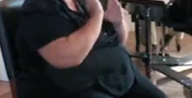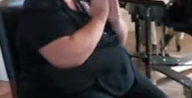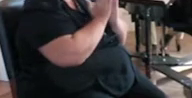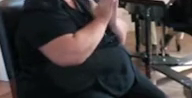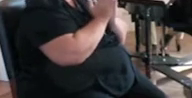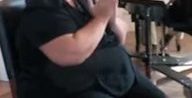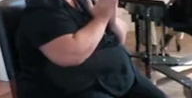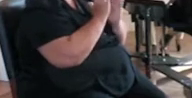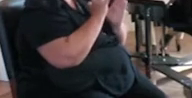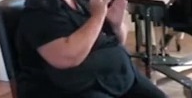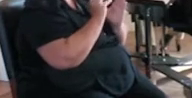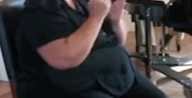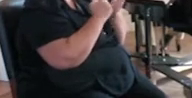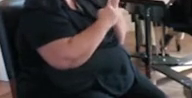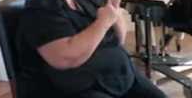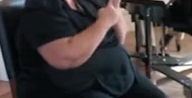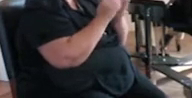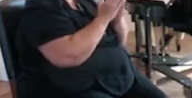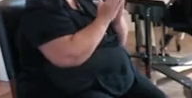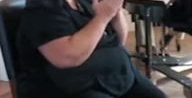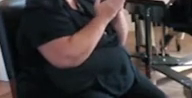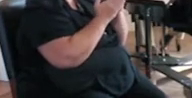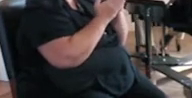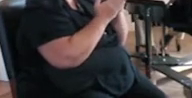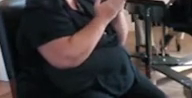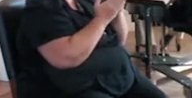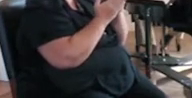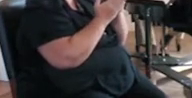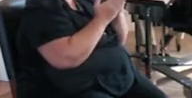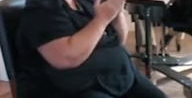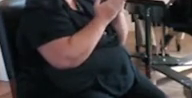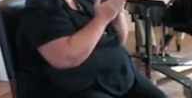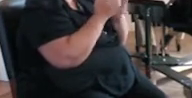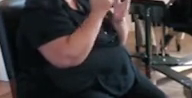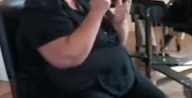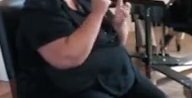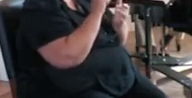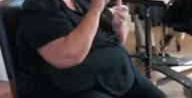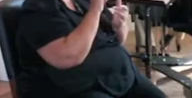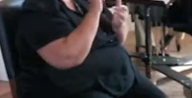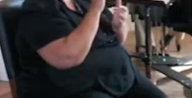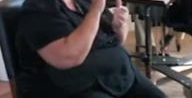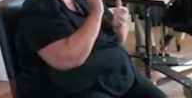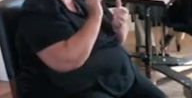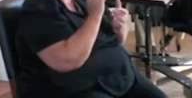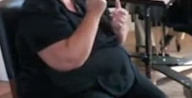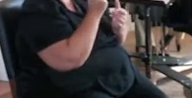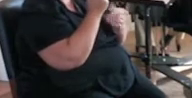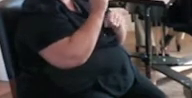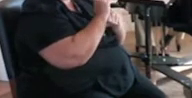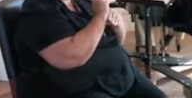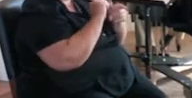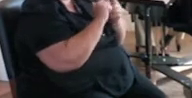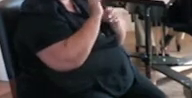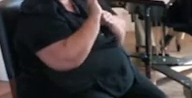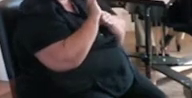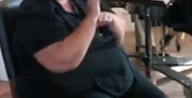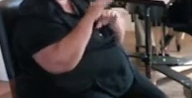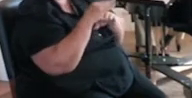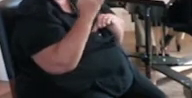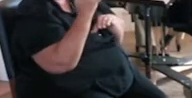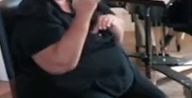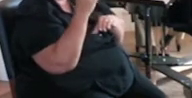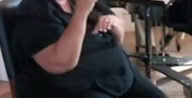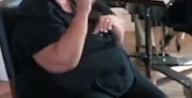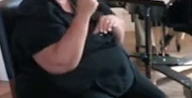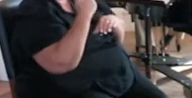The discussion about the book, which is The Road, will be on Tuesday evening, and then the movie will be shown on Friday, October 21st.